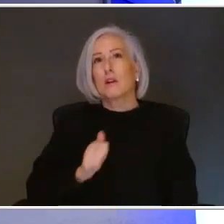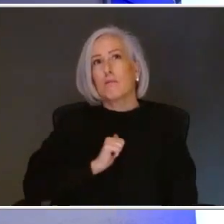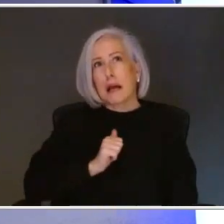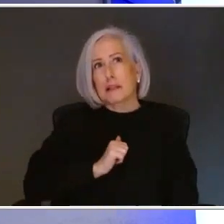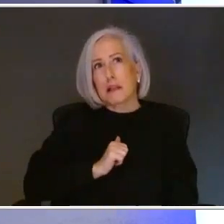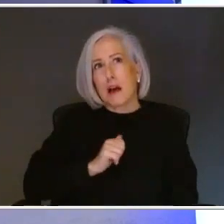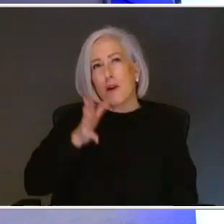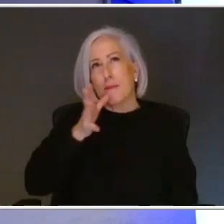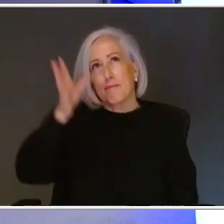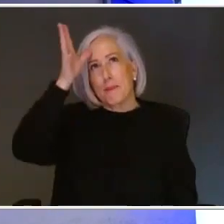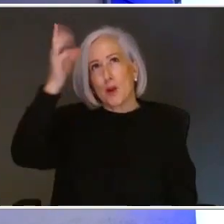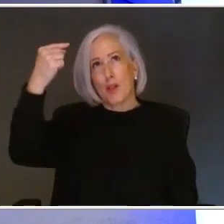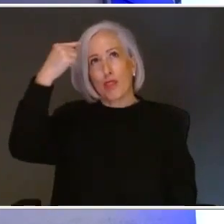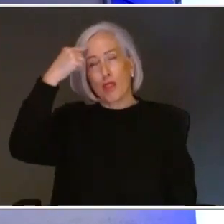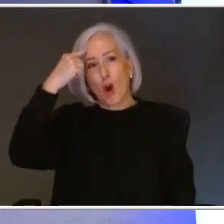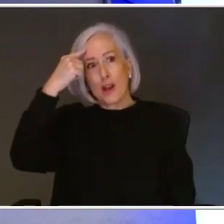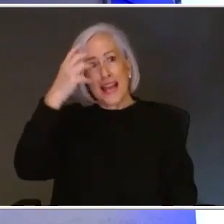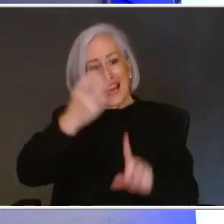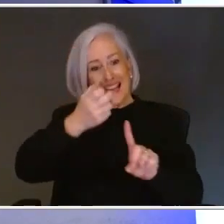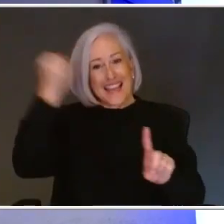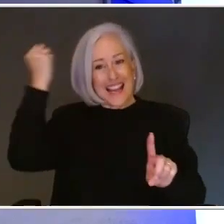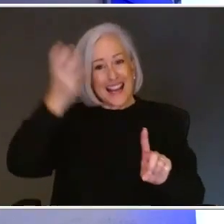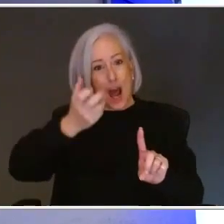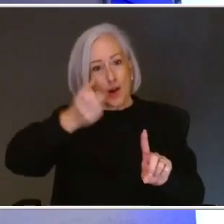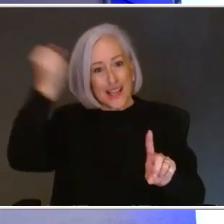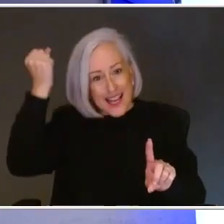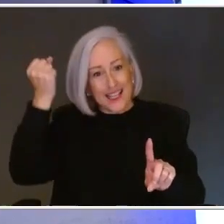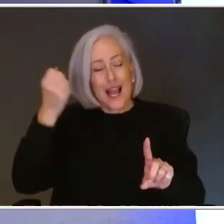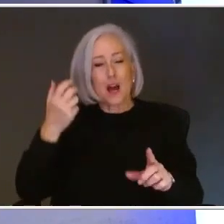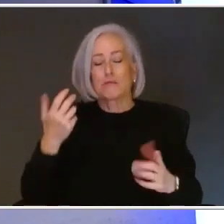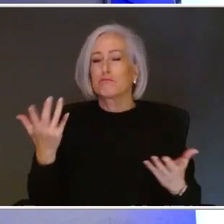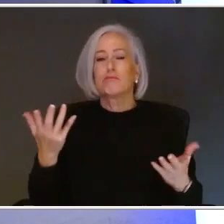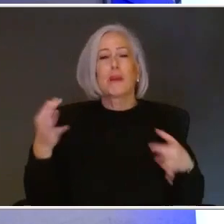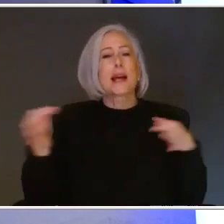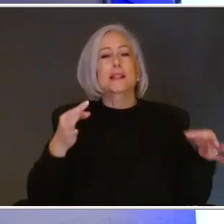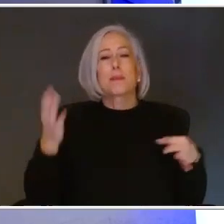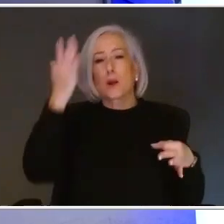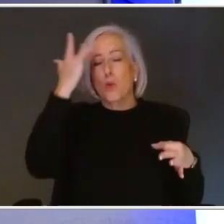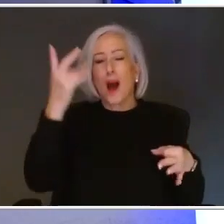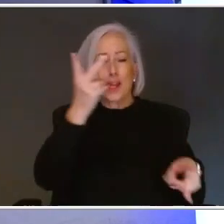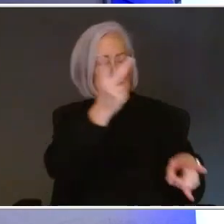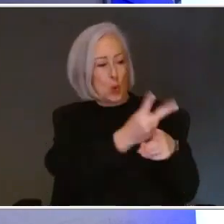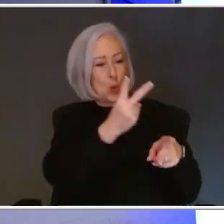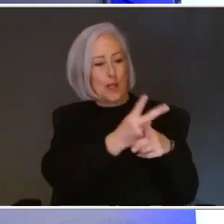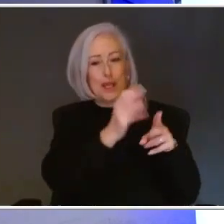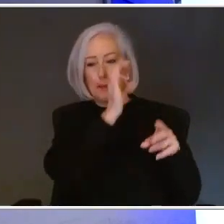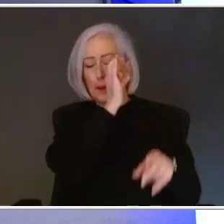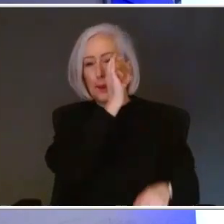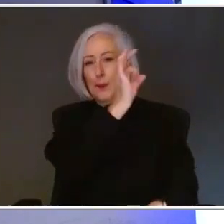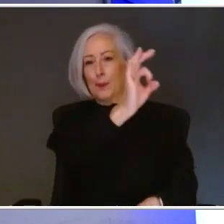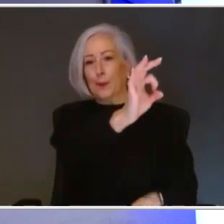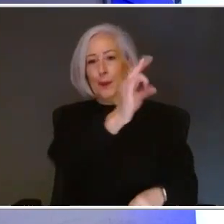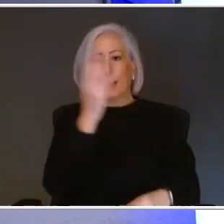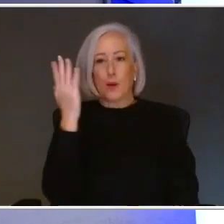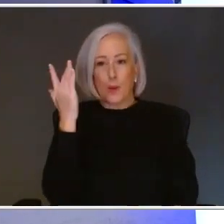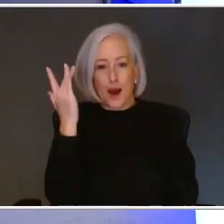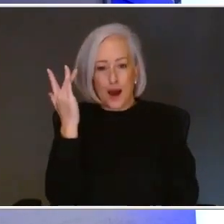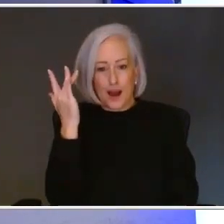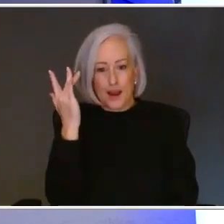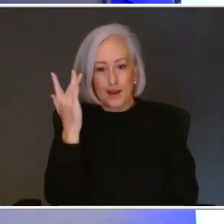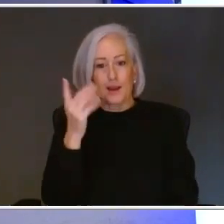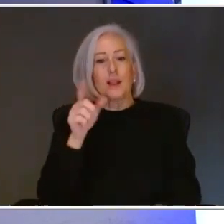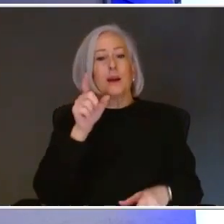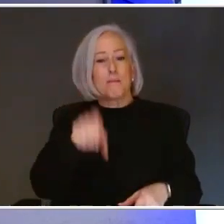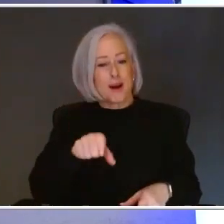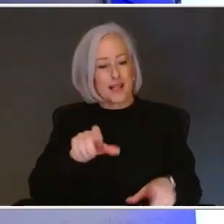thing out of his head. Tell us what happened. Explain why it was important that you kept him steady. He stayed calm, which was a big